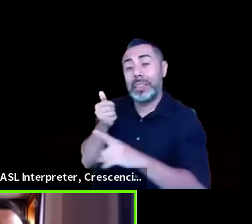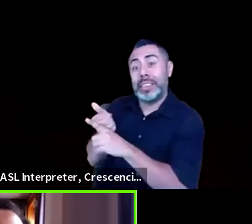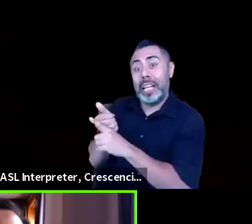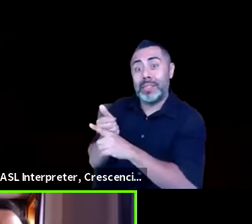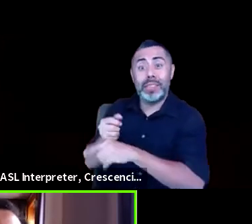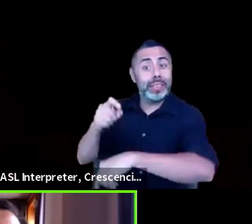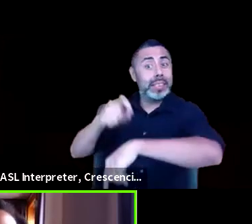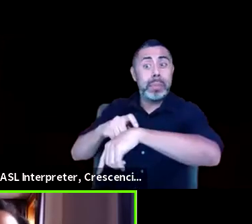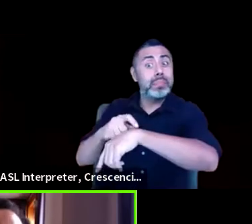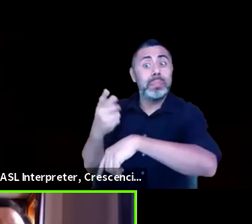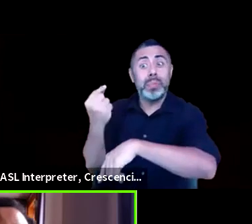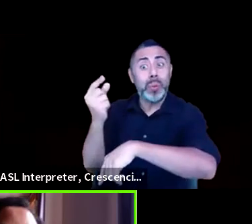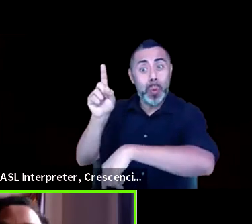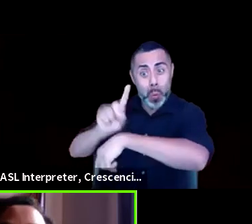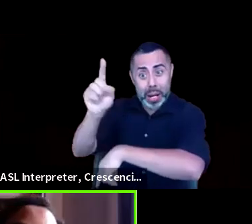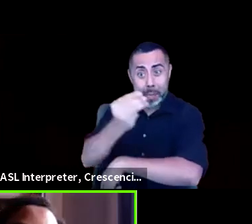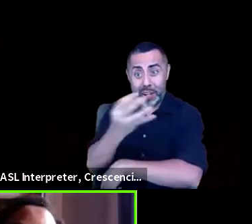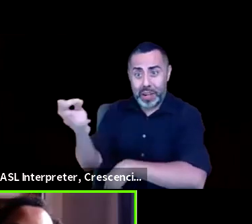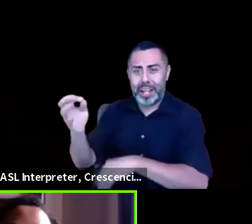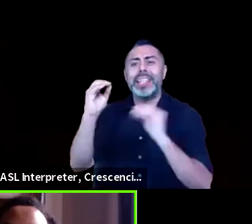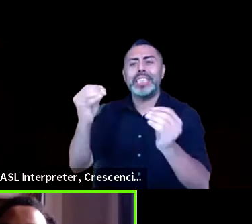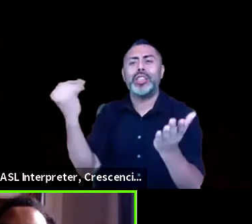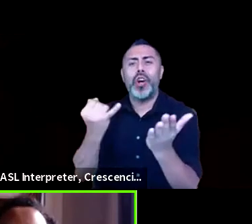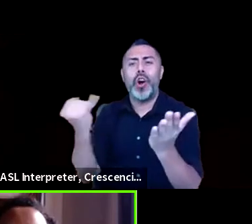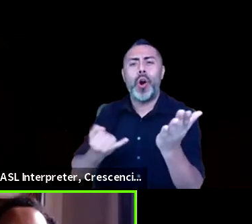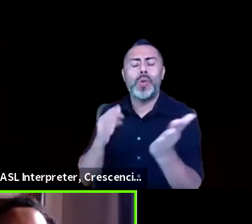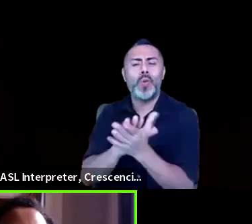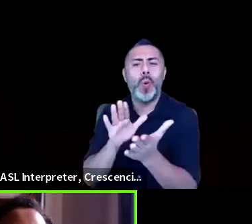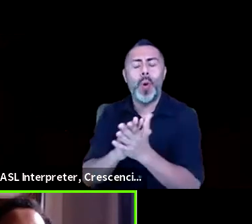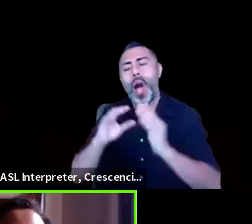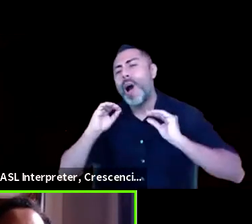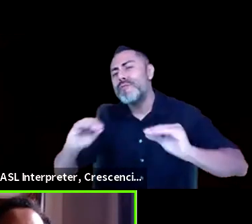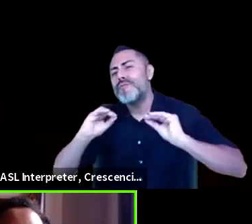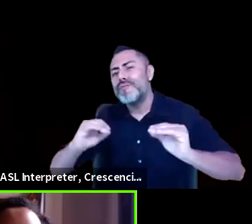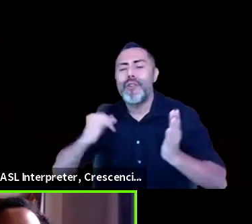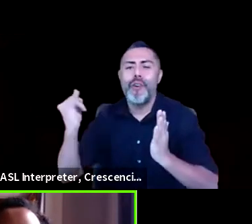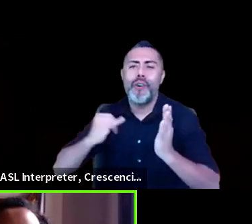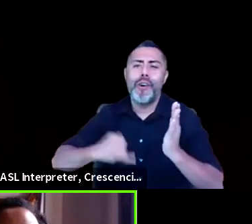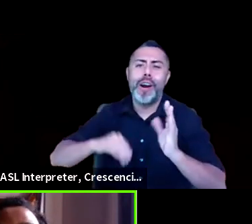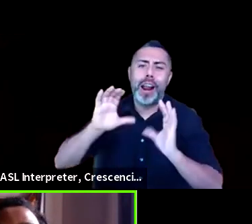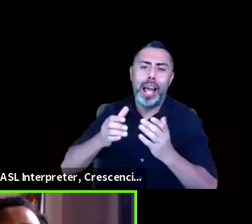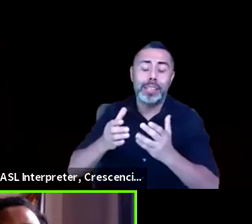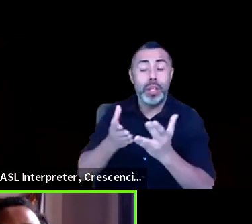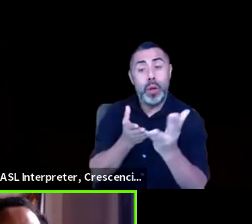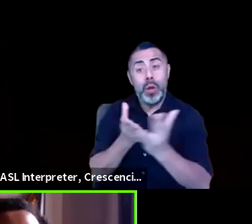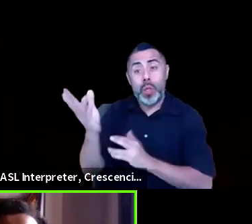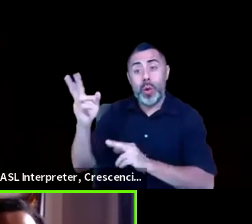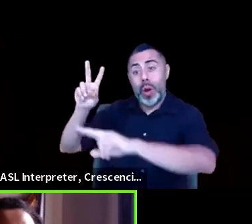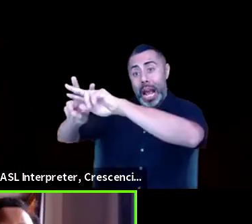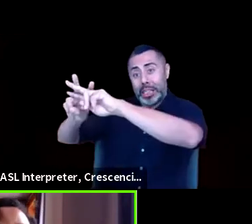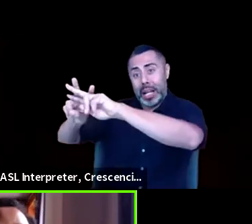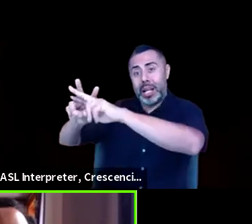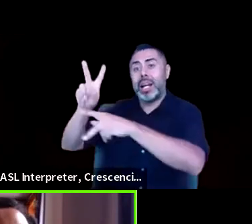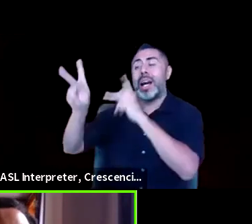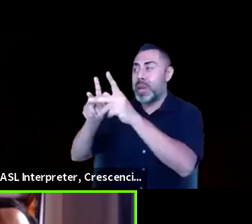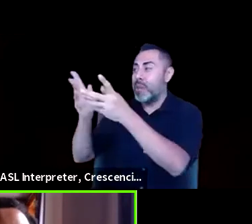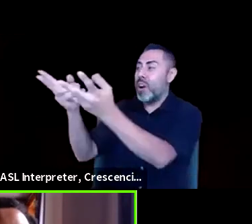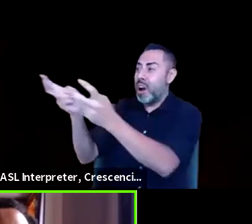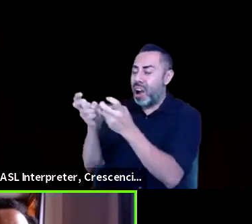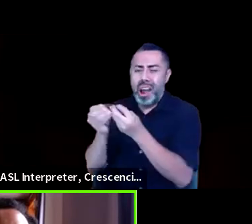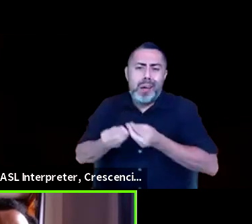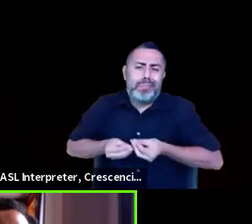school, doing drawing classes. And through a hashtag, people are able to share out amongst a now growing